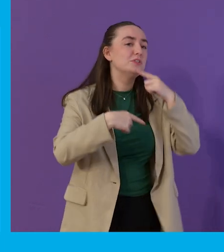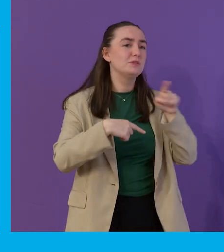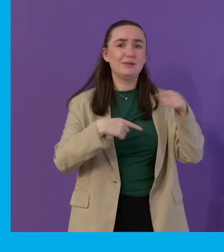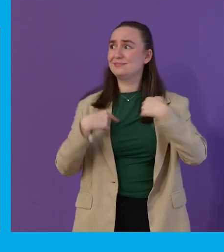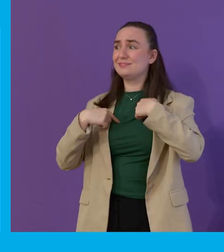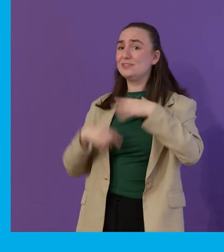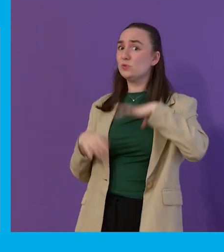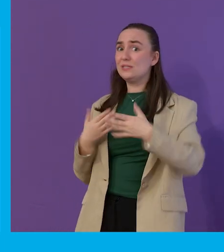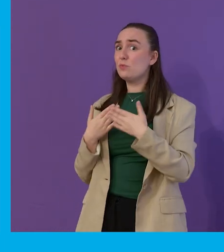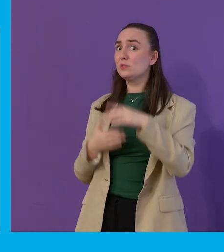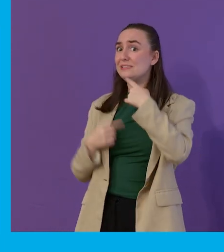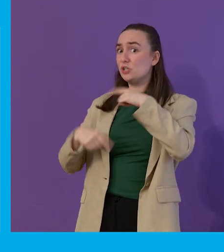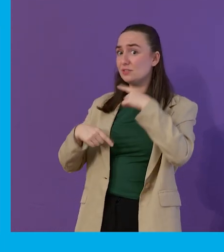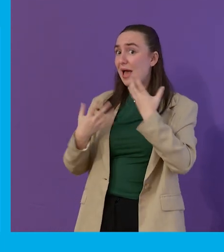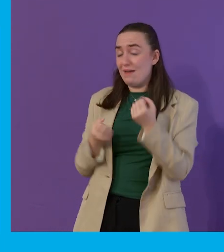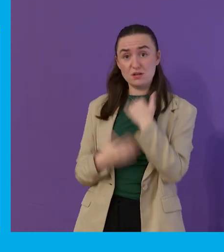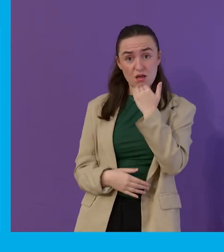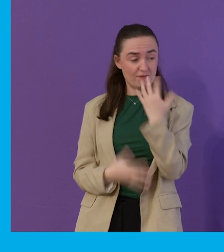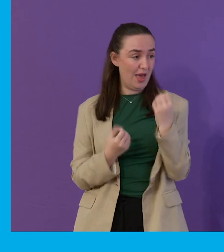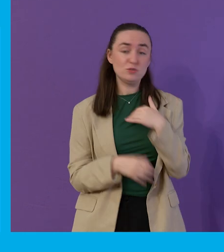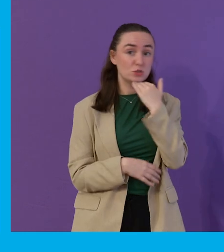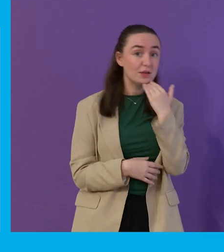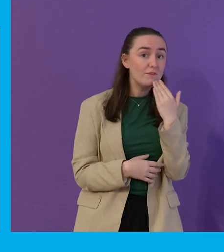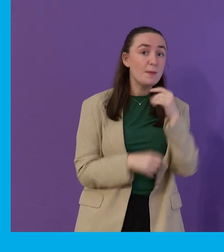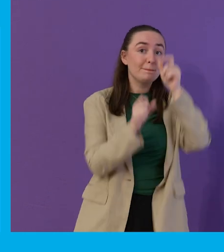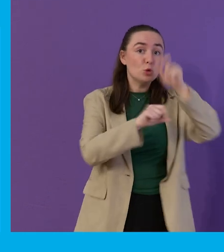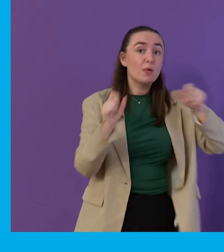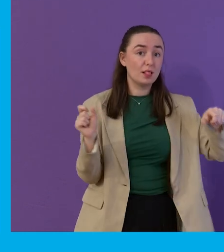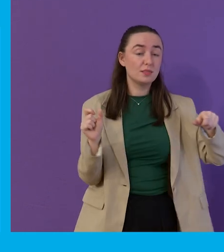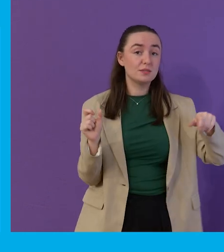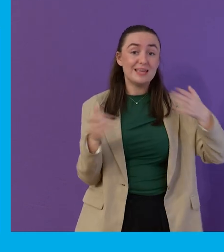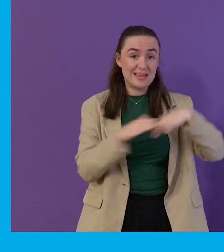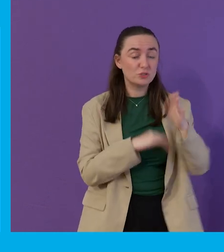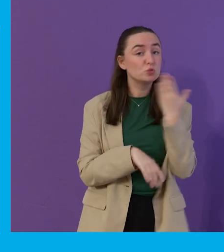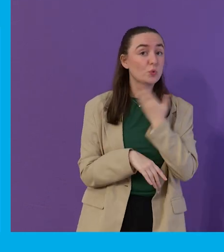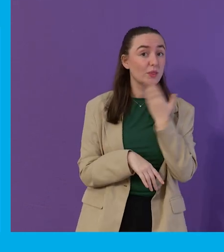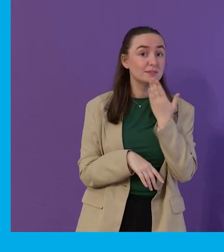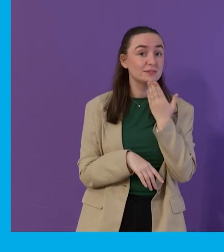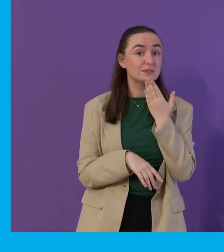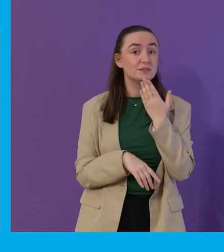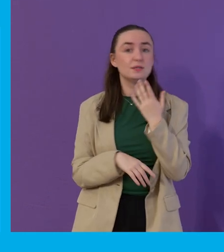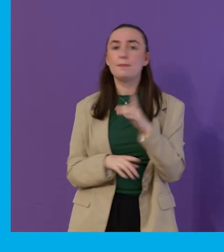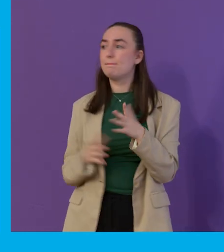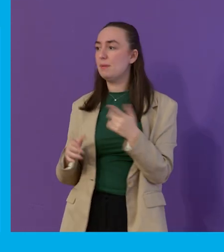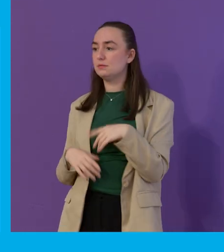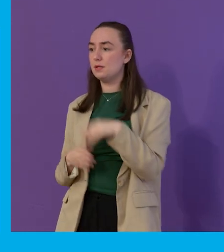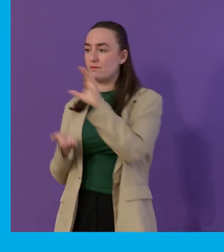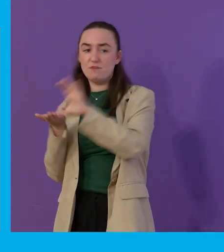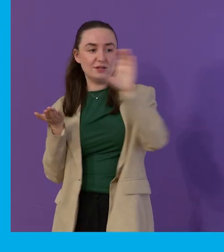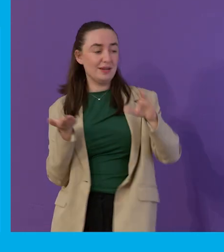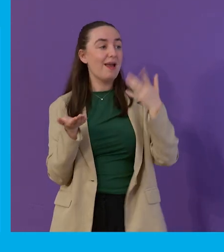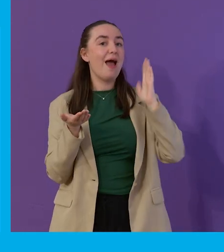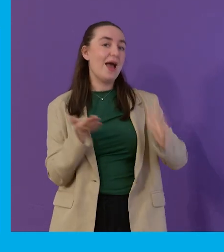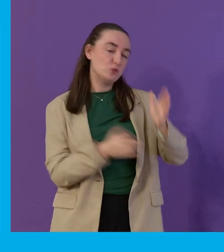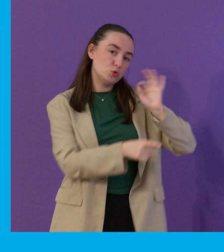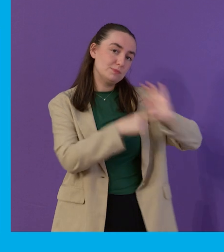enhance educational opportunity for children in that area far more, but they can't. And we have to let those sorts of